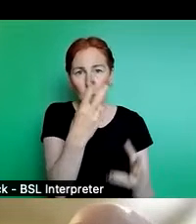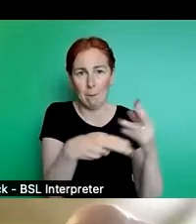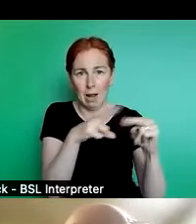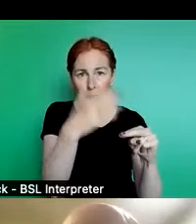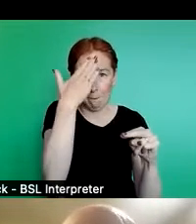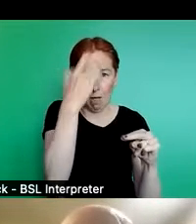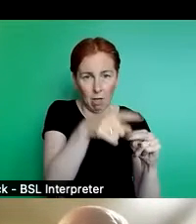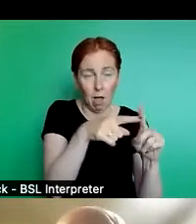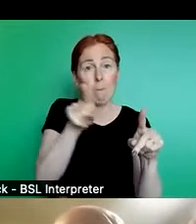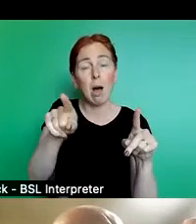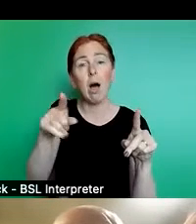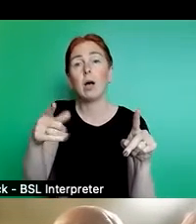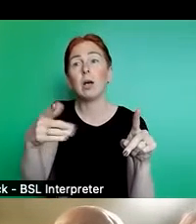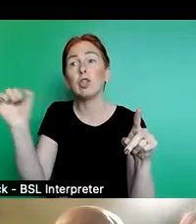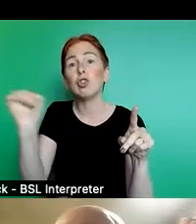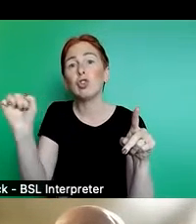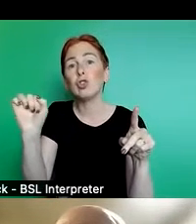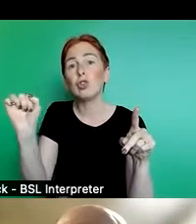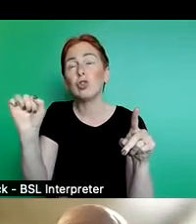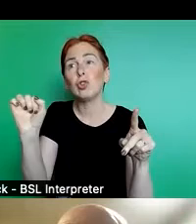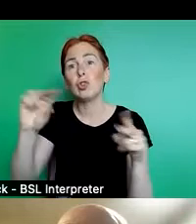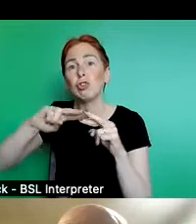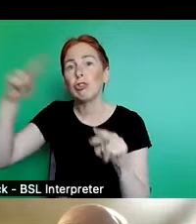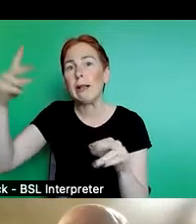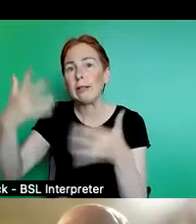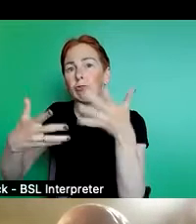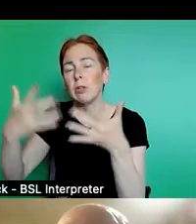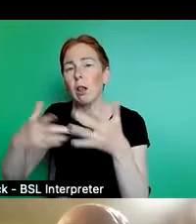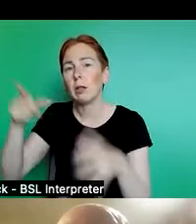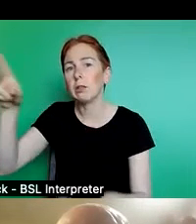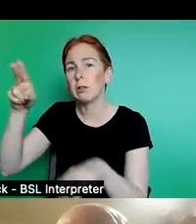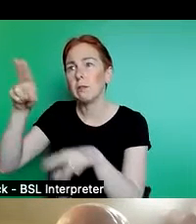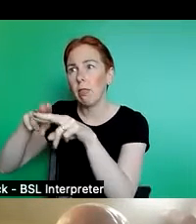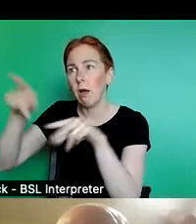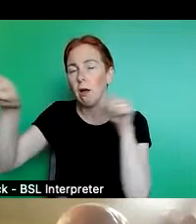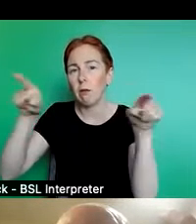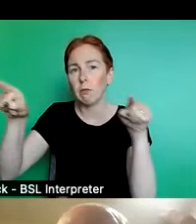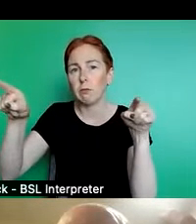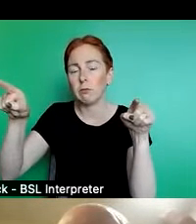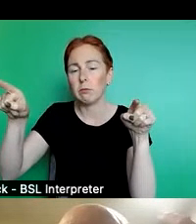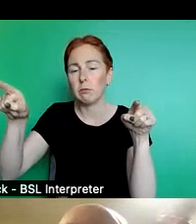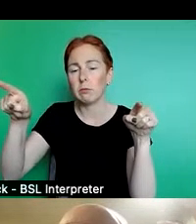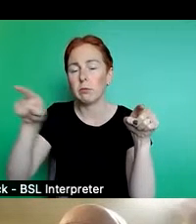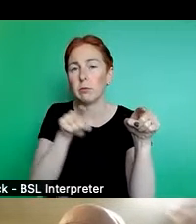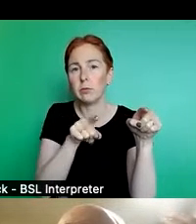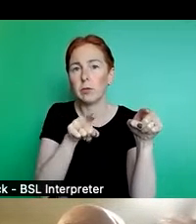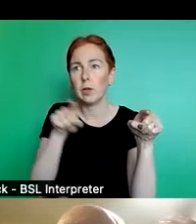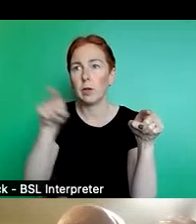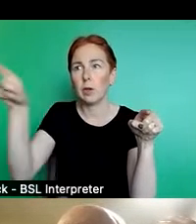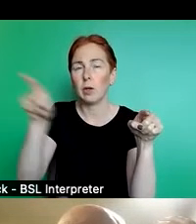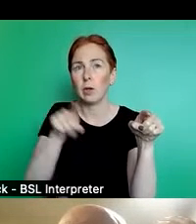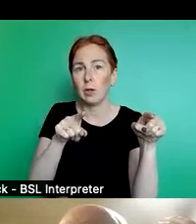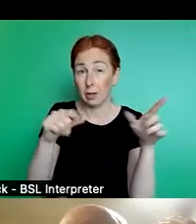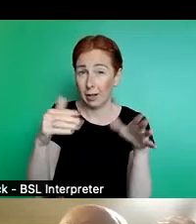okay, so it doesn't at a clinical level. If you've got congenital sensory neural hearing loss and you've